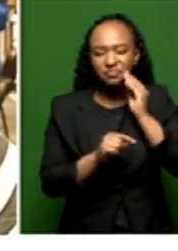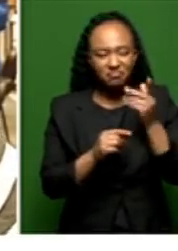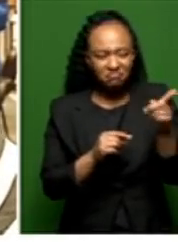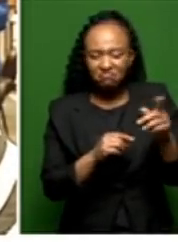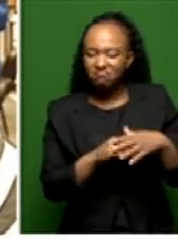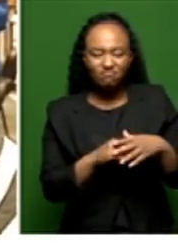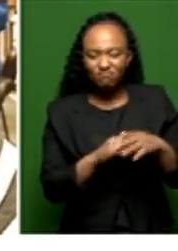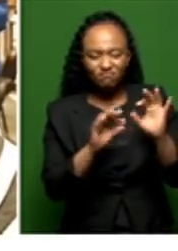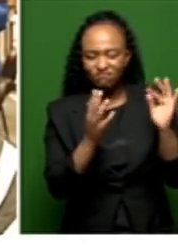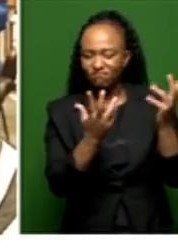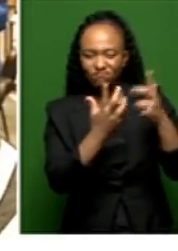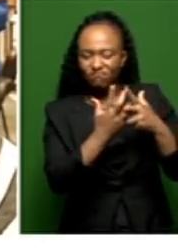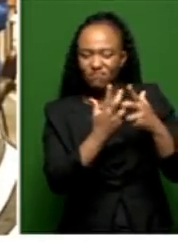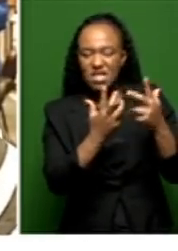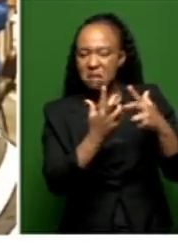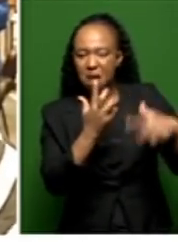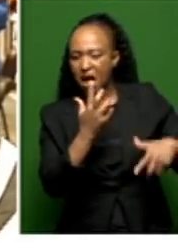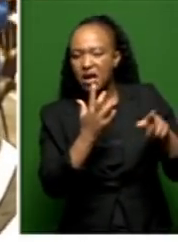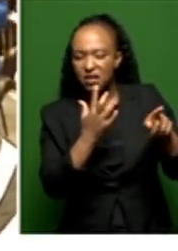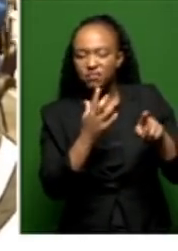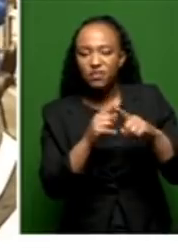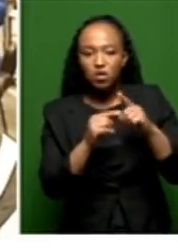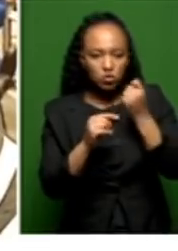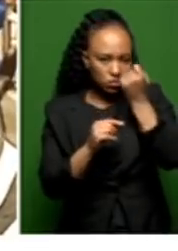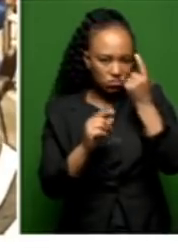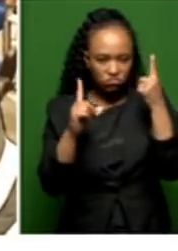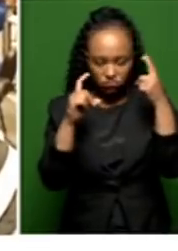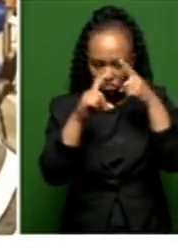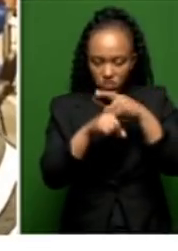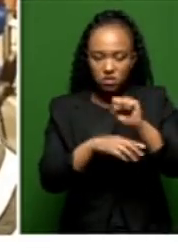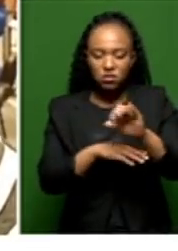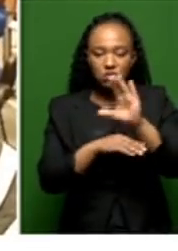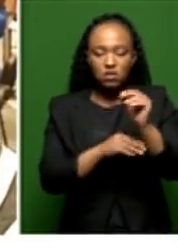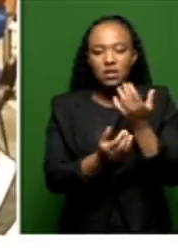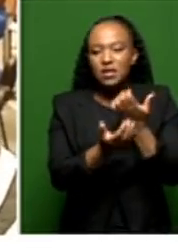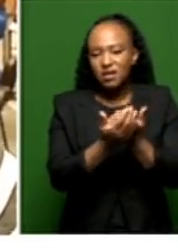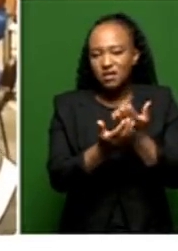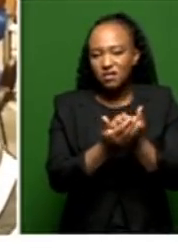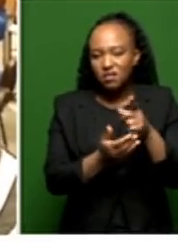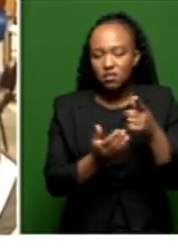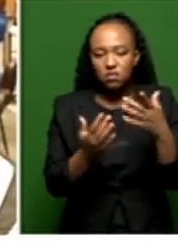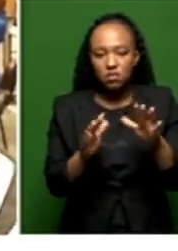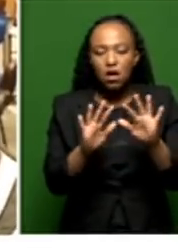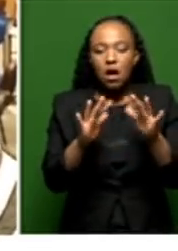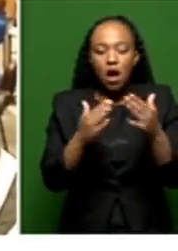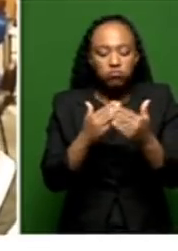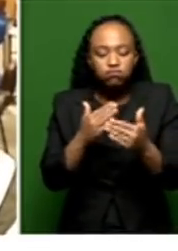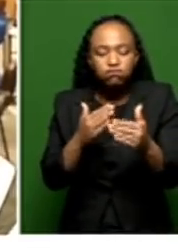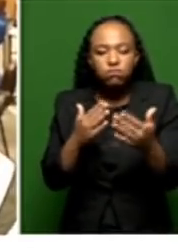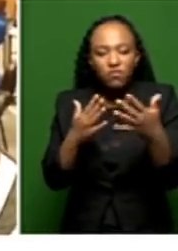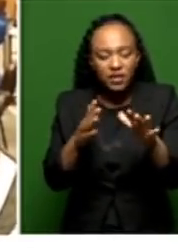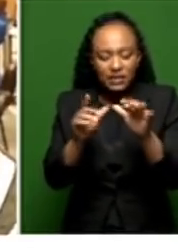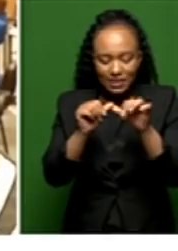not choosing people with the right kind of understanding of the complexity of the South African economy and how it is actually rigged